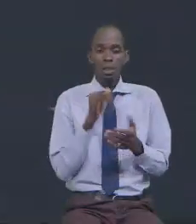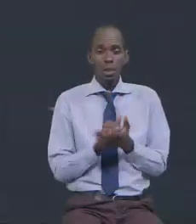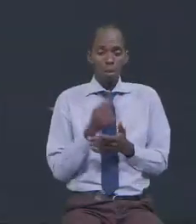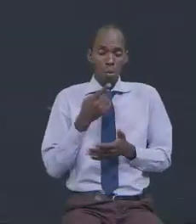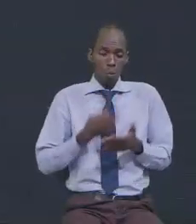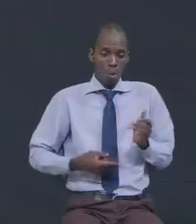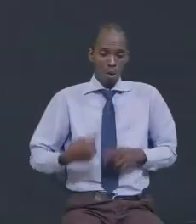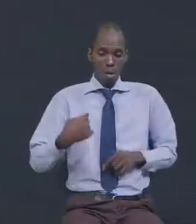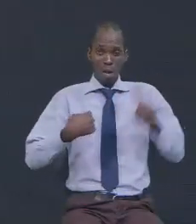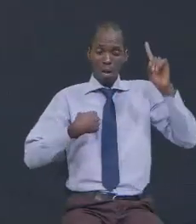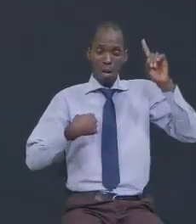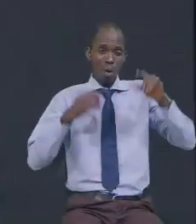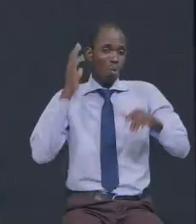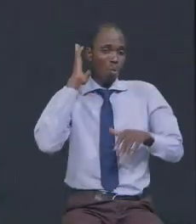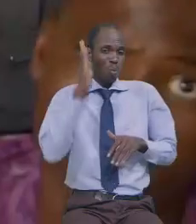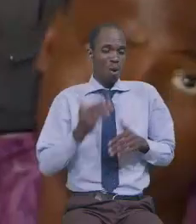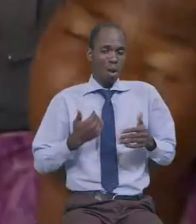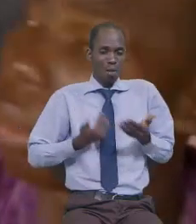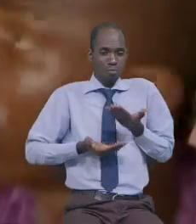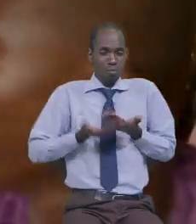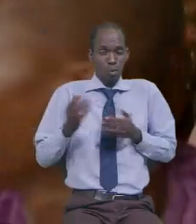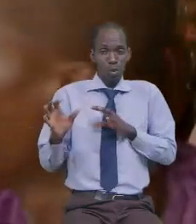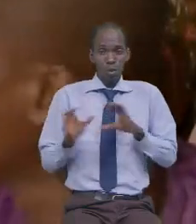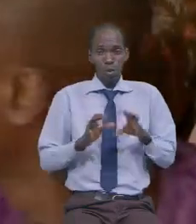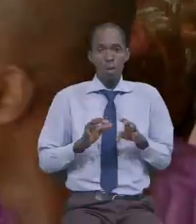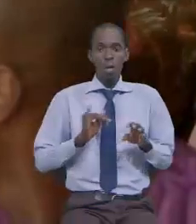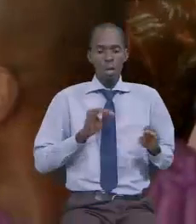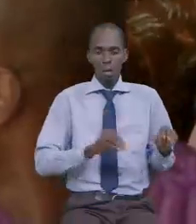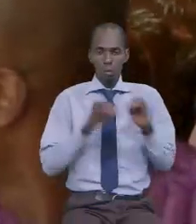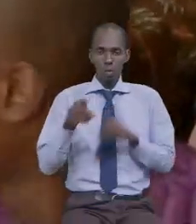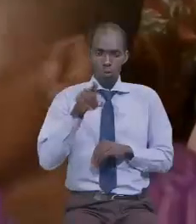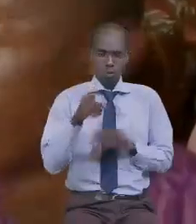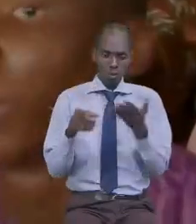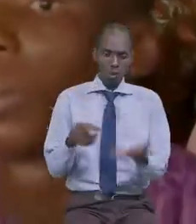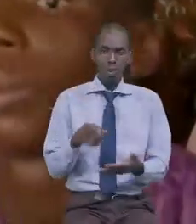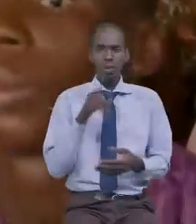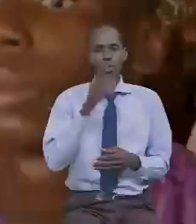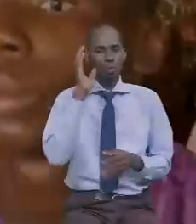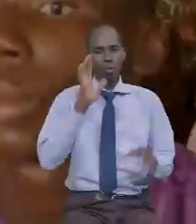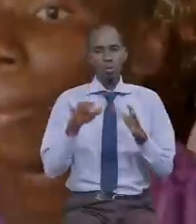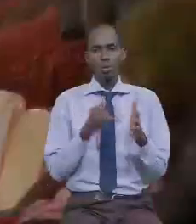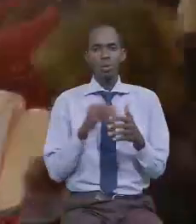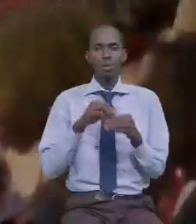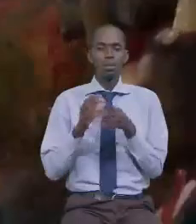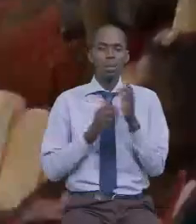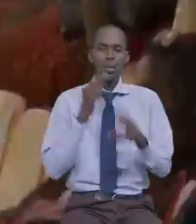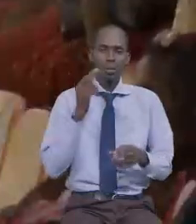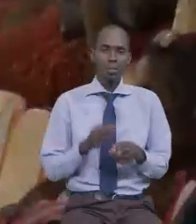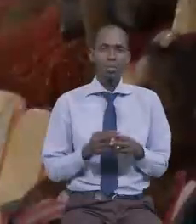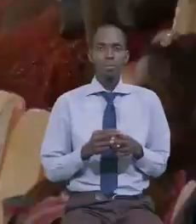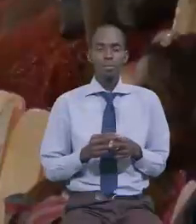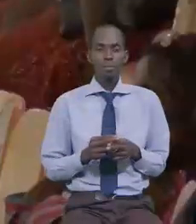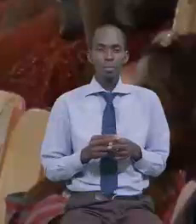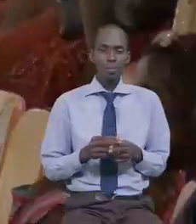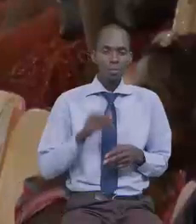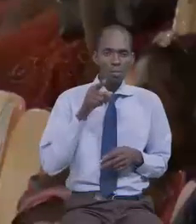there, I place you there, you will do it. I said, you will do it. He that